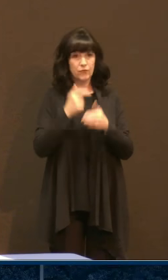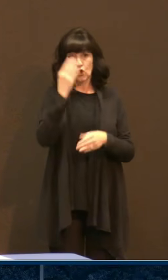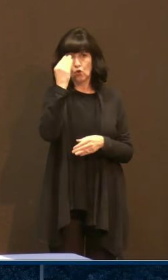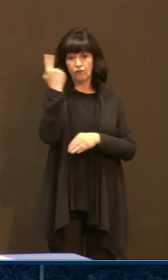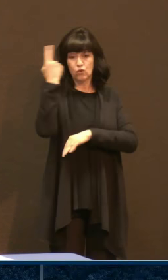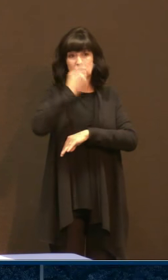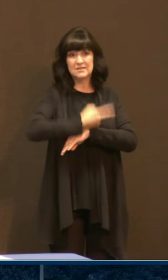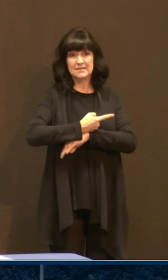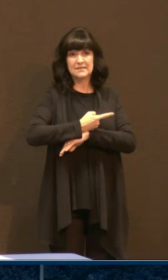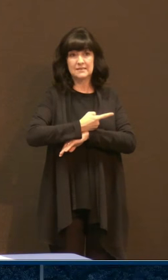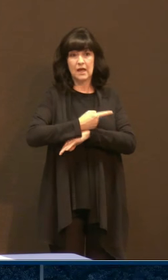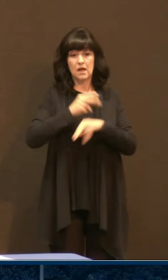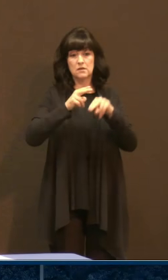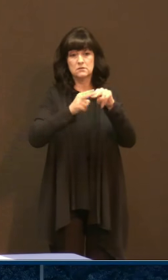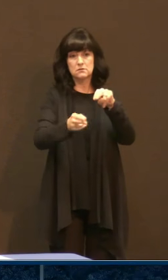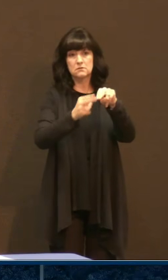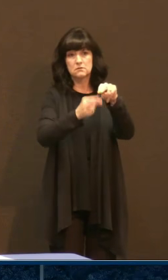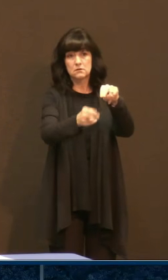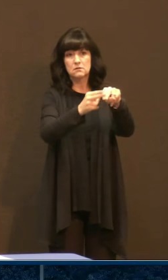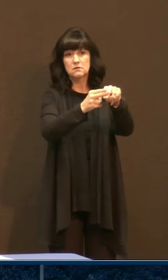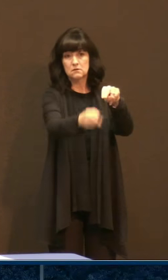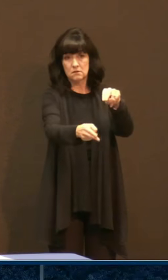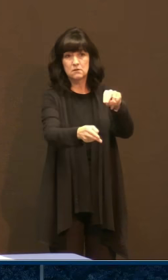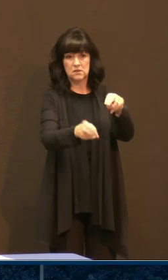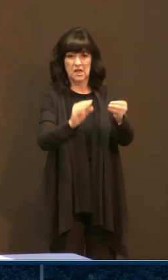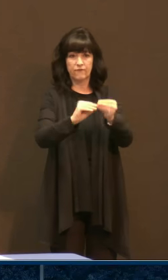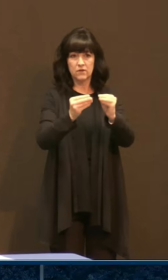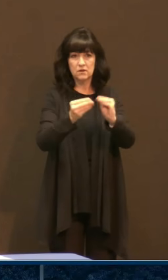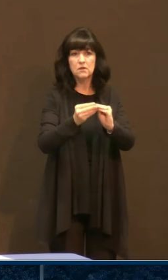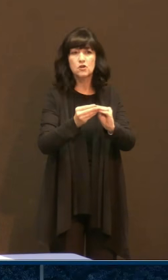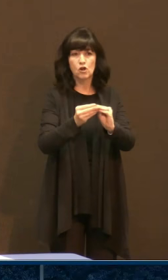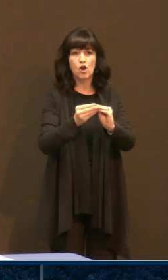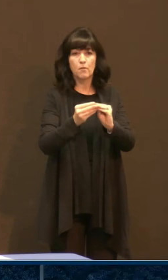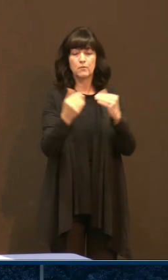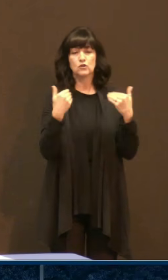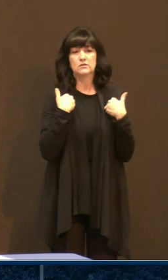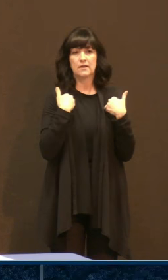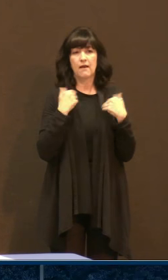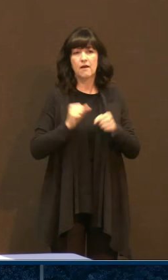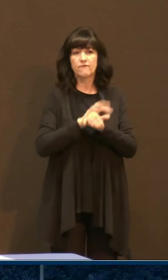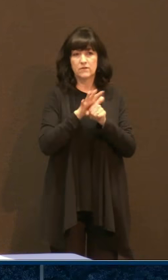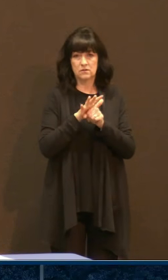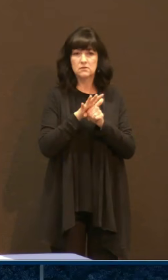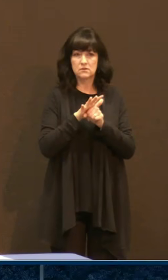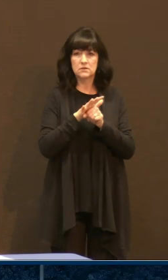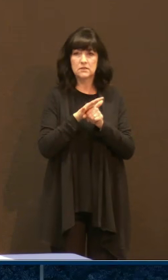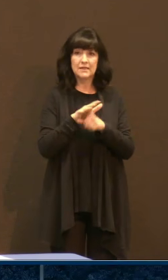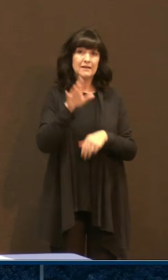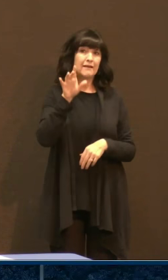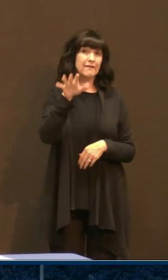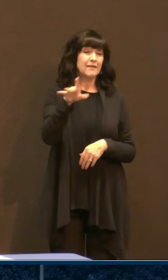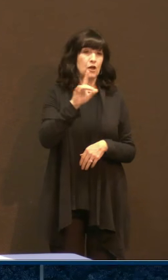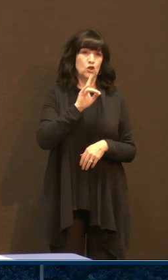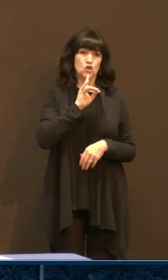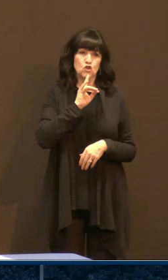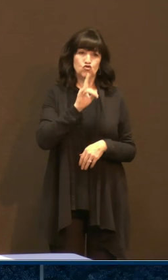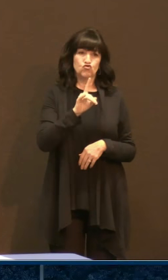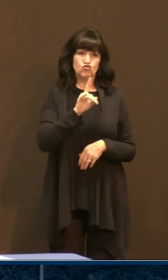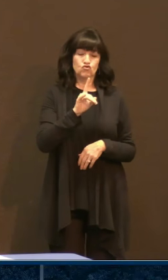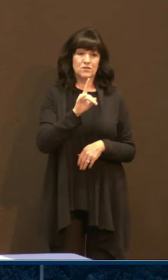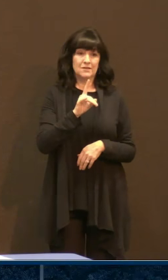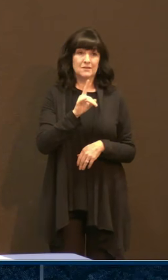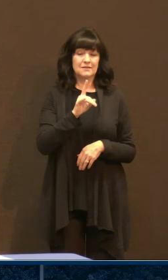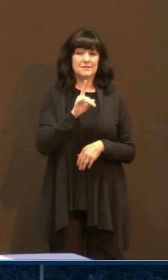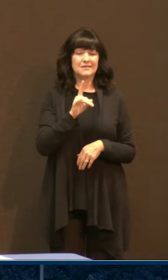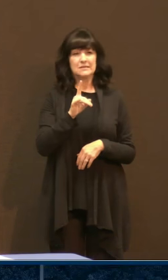of declining symptoms and positive cases. And really the measure for us on that is going to have to be, since we're doing